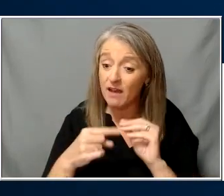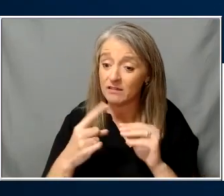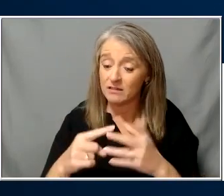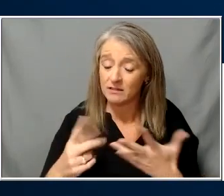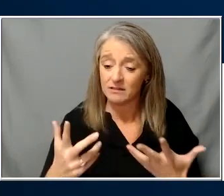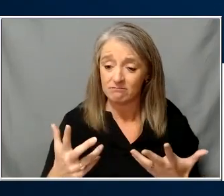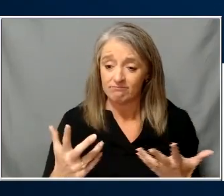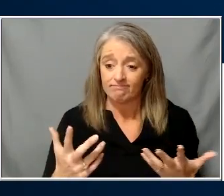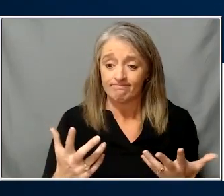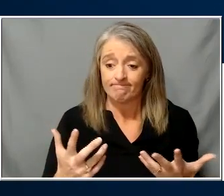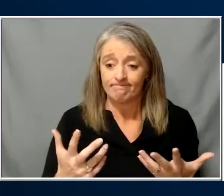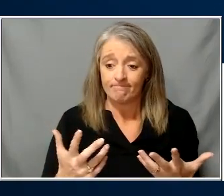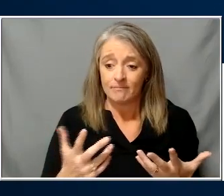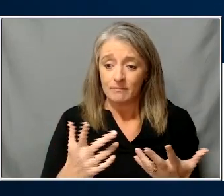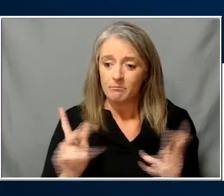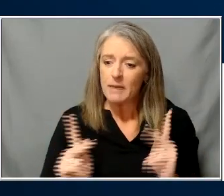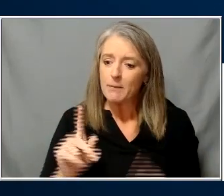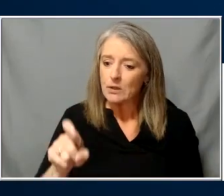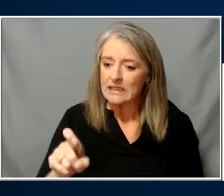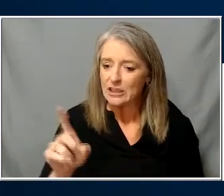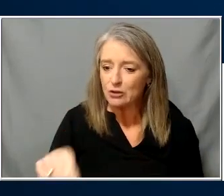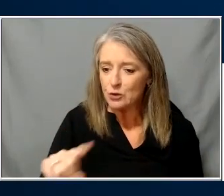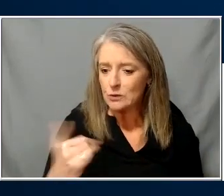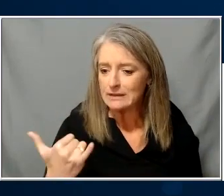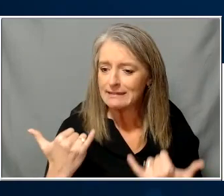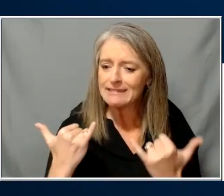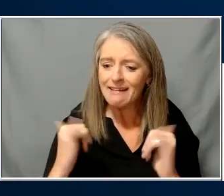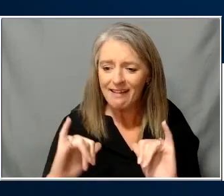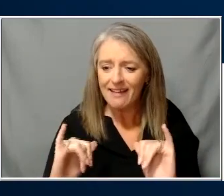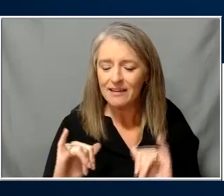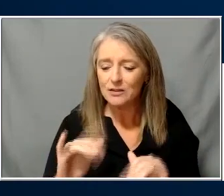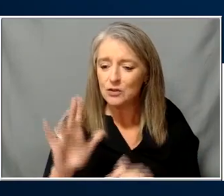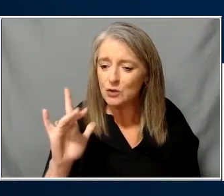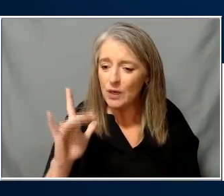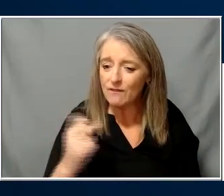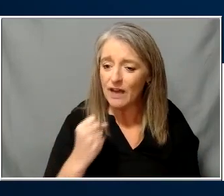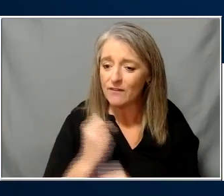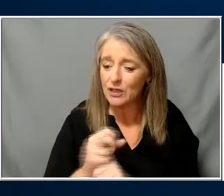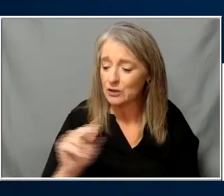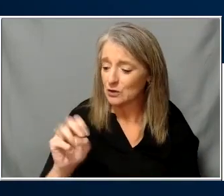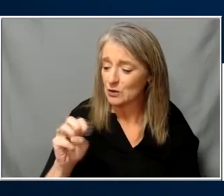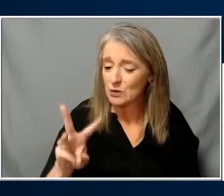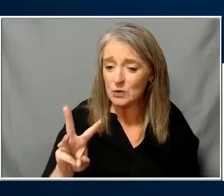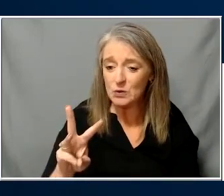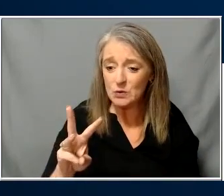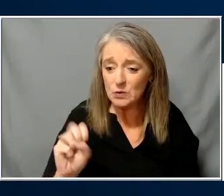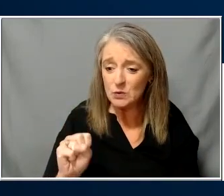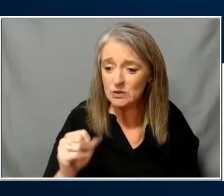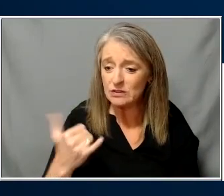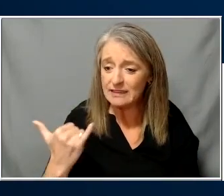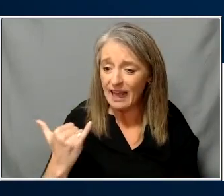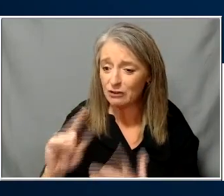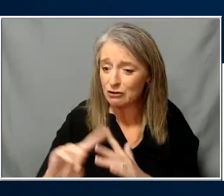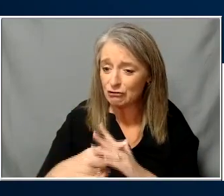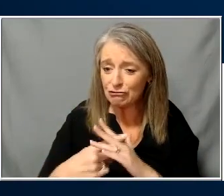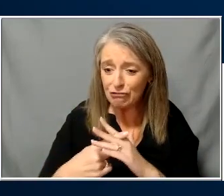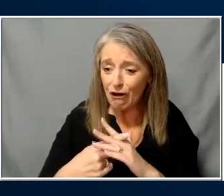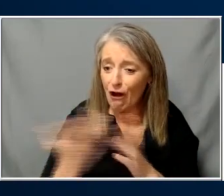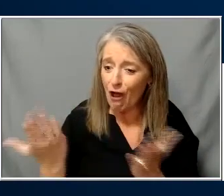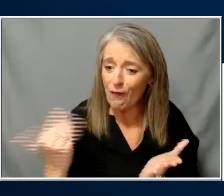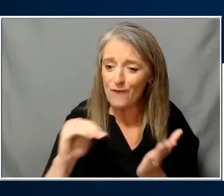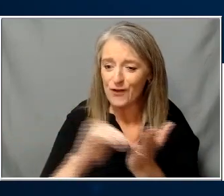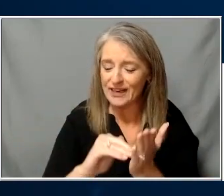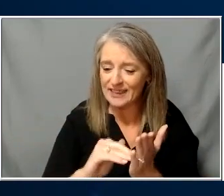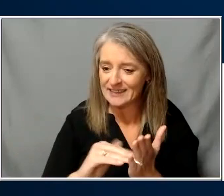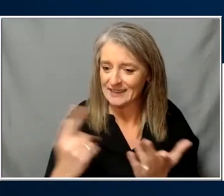so needed here still. 25 years on the news desk. I feel like you're now just getting started all over again in